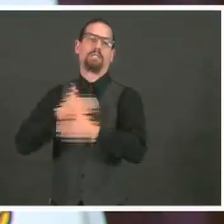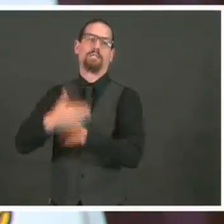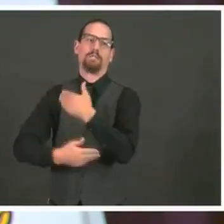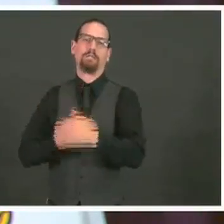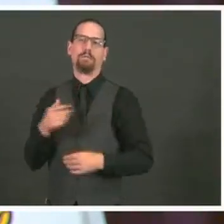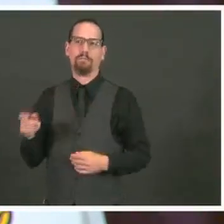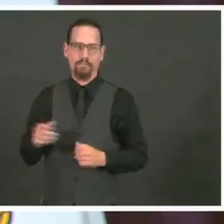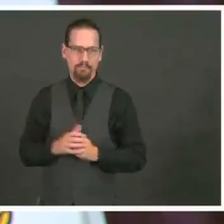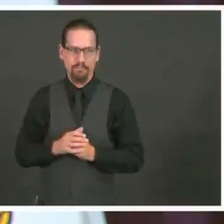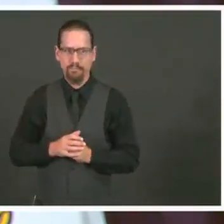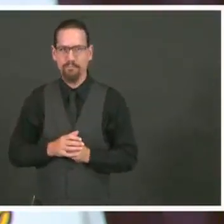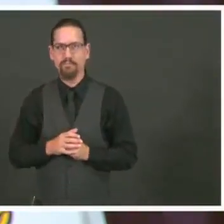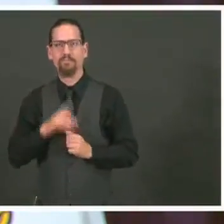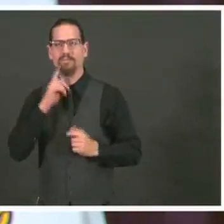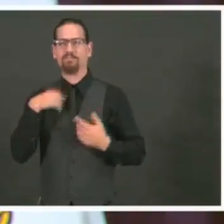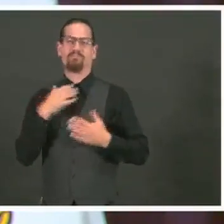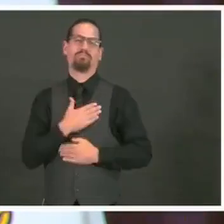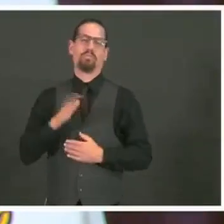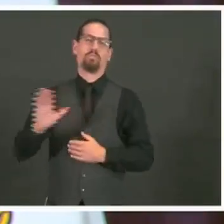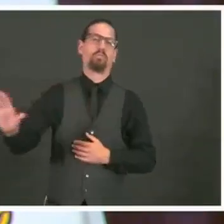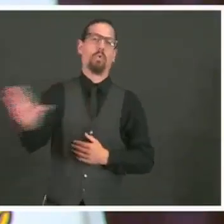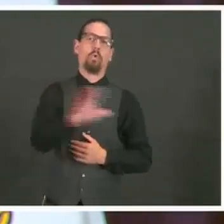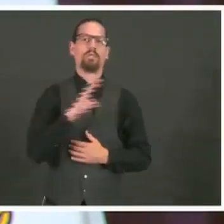flexibility, and your partnership, and we are here with you.